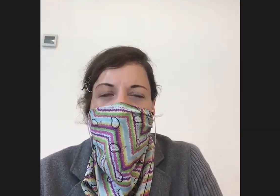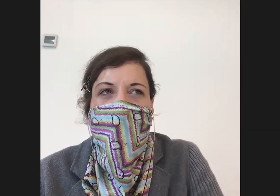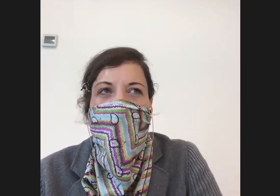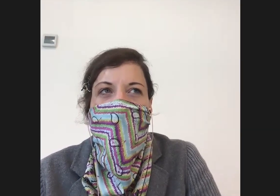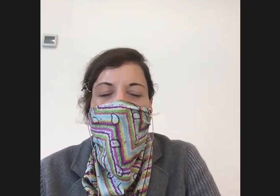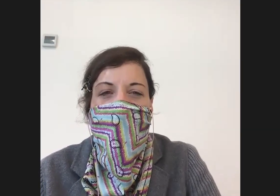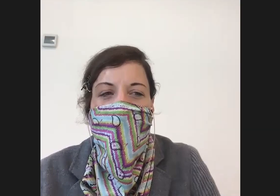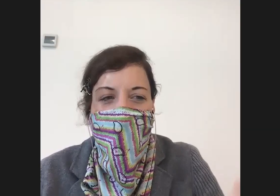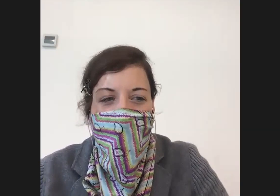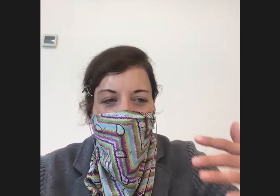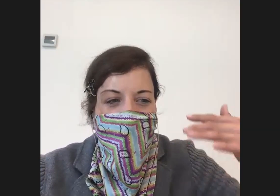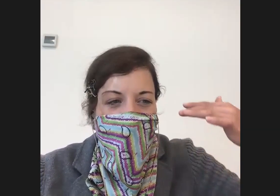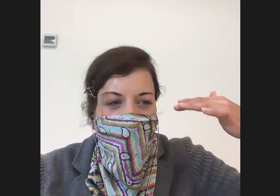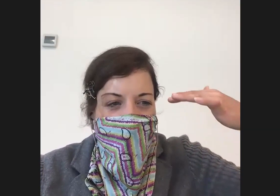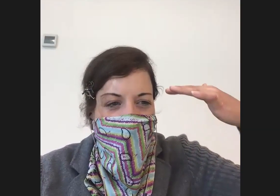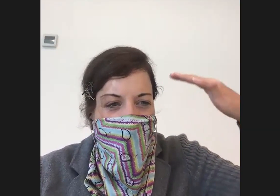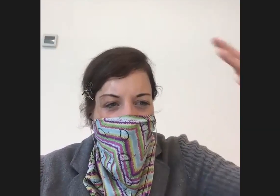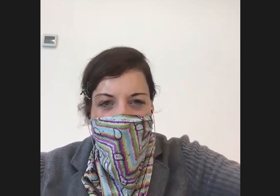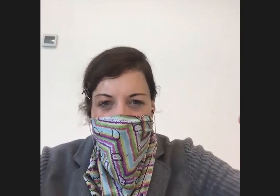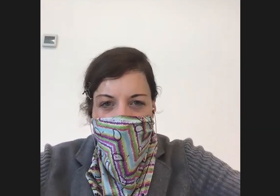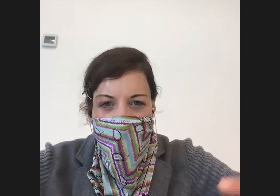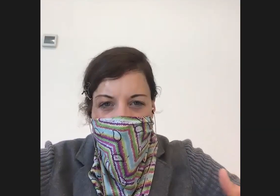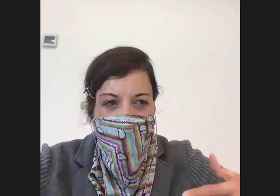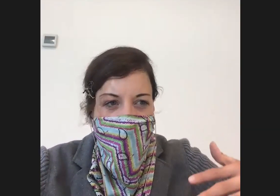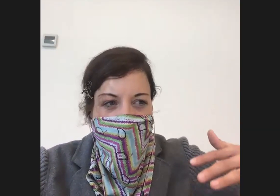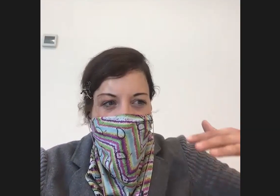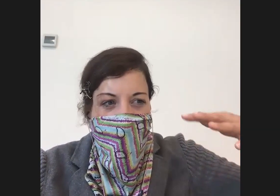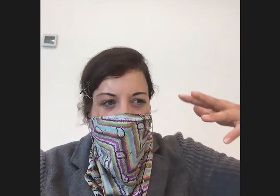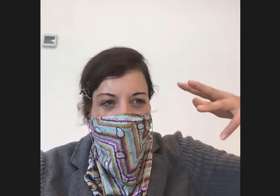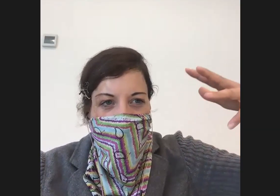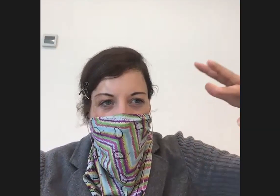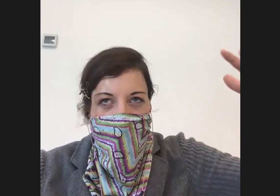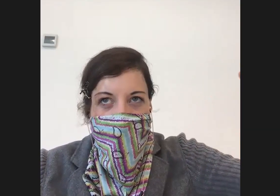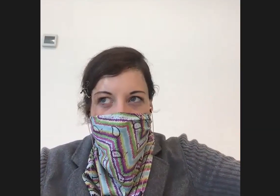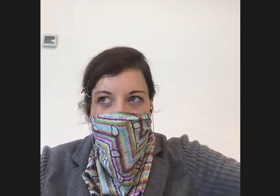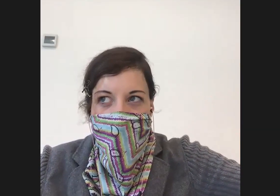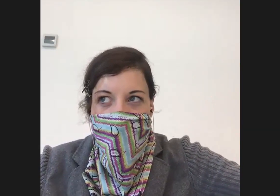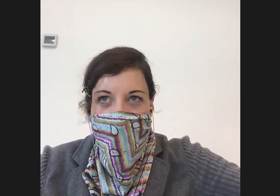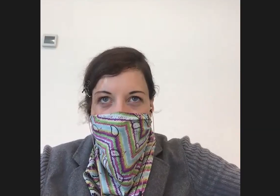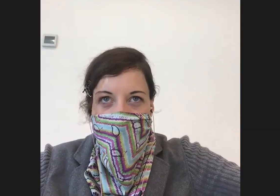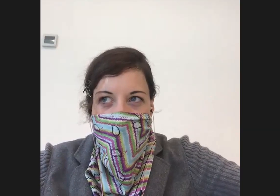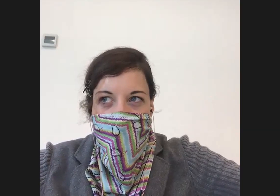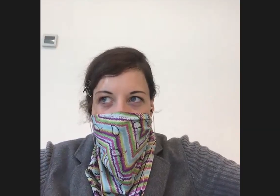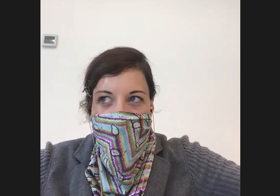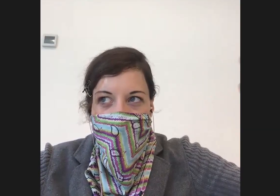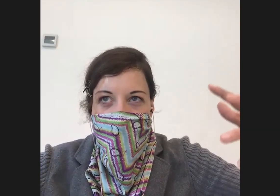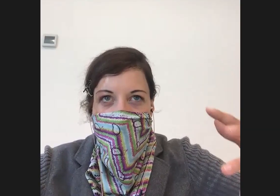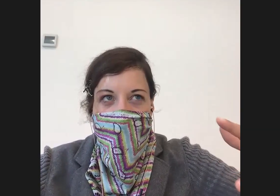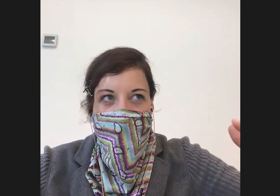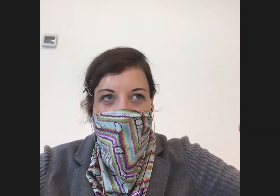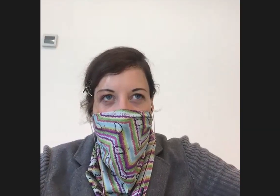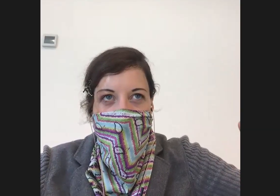how are you able to figure out the jokes and like take it out of real